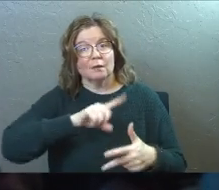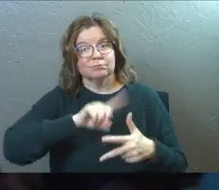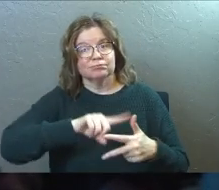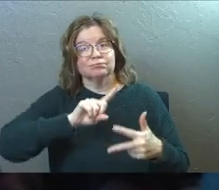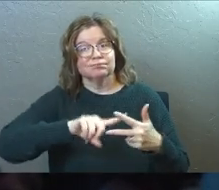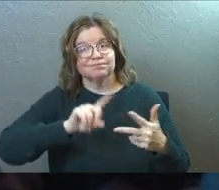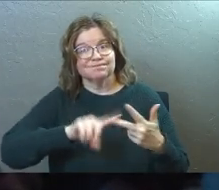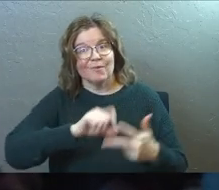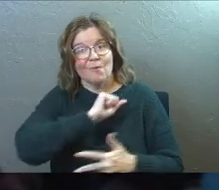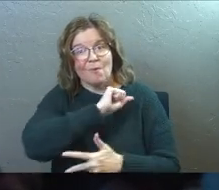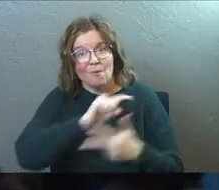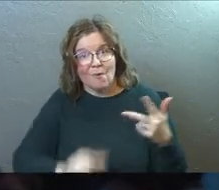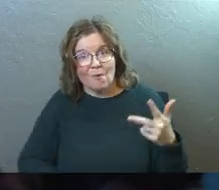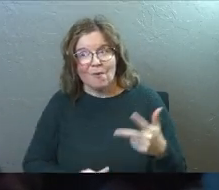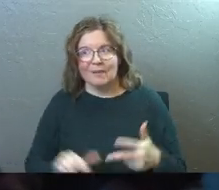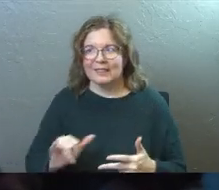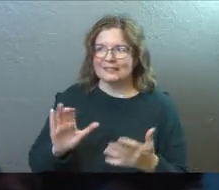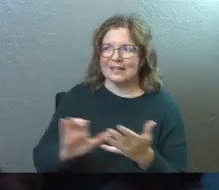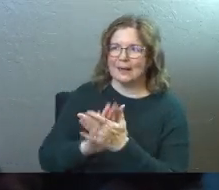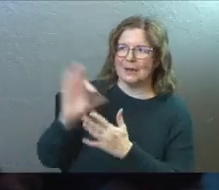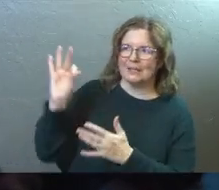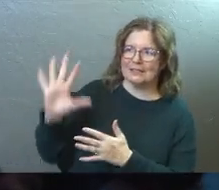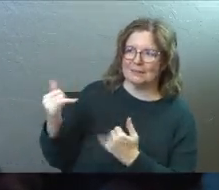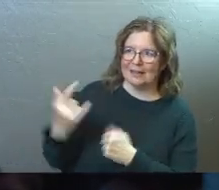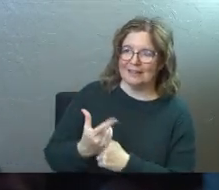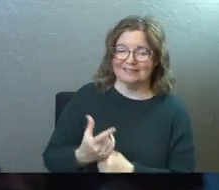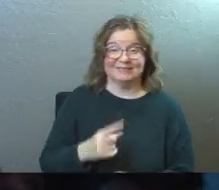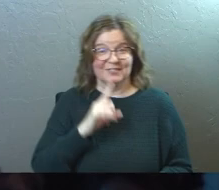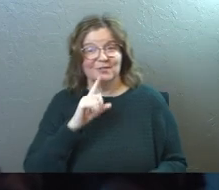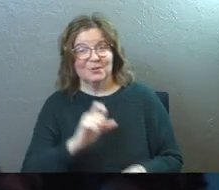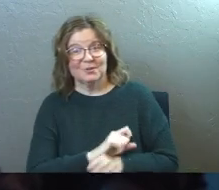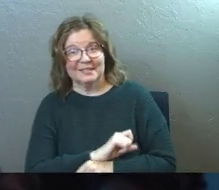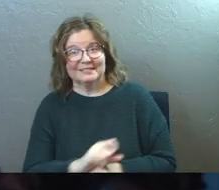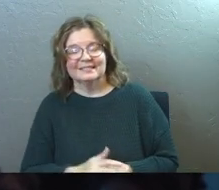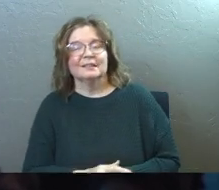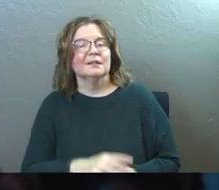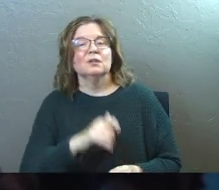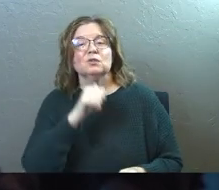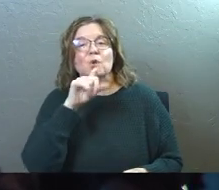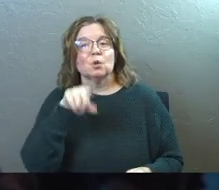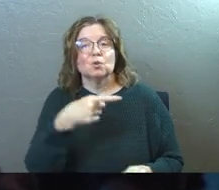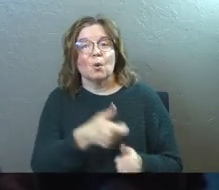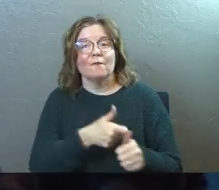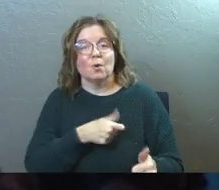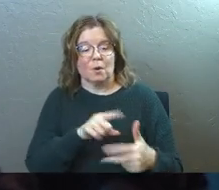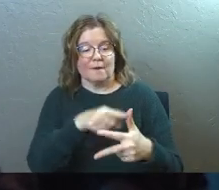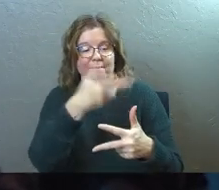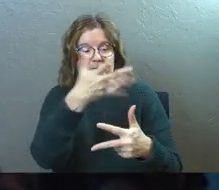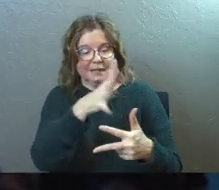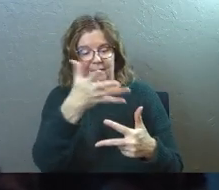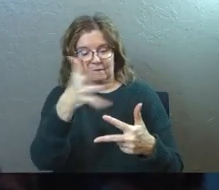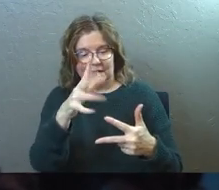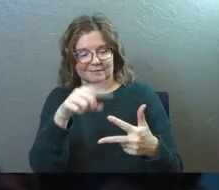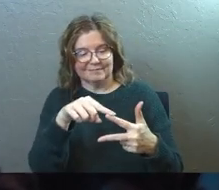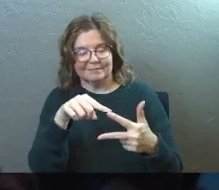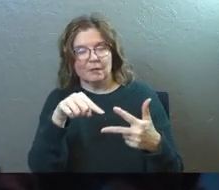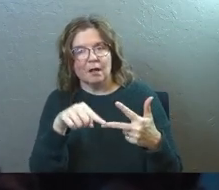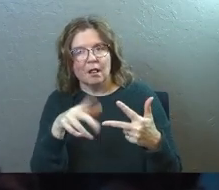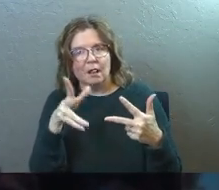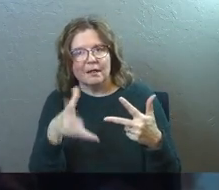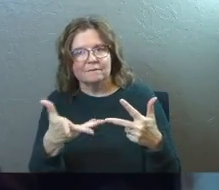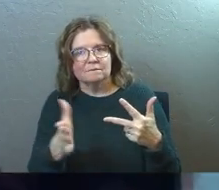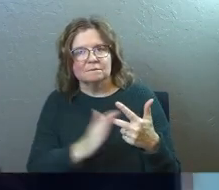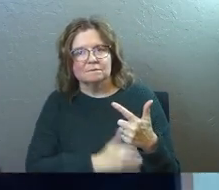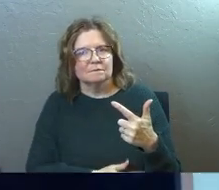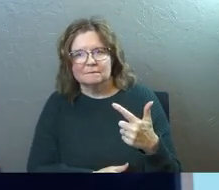the way. Don't just avoid. This is like a marriage seminar today. Hey, come on. Yeah, for real. Don't just avoid the bad words. Does God want us to not step